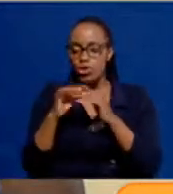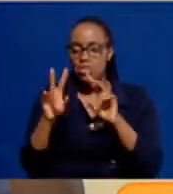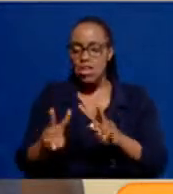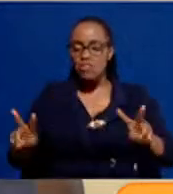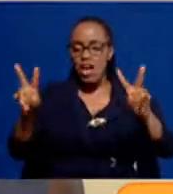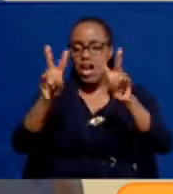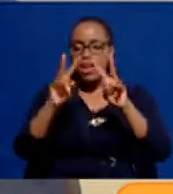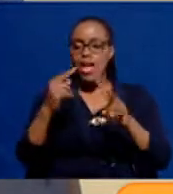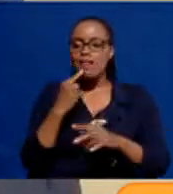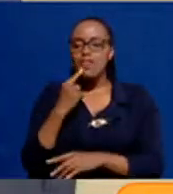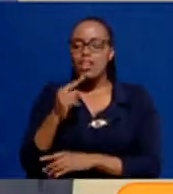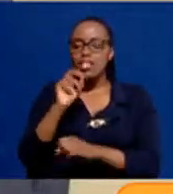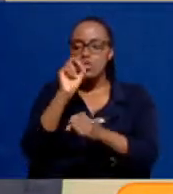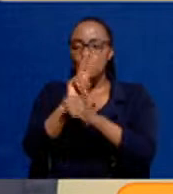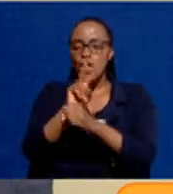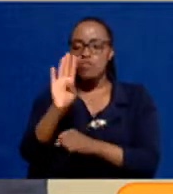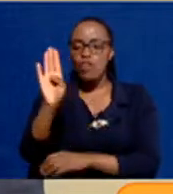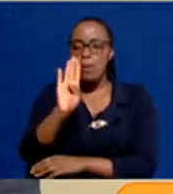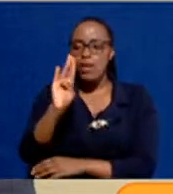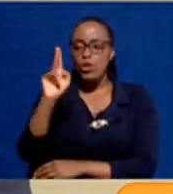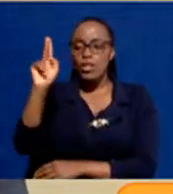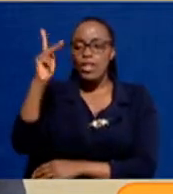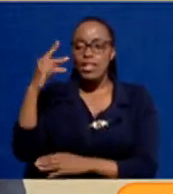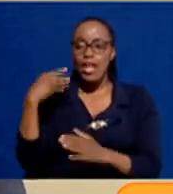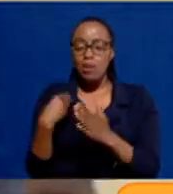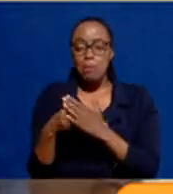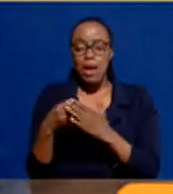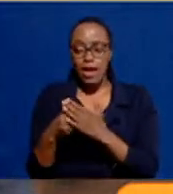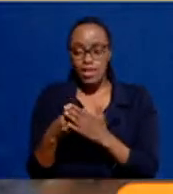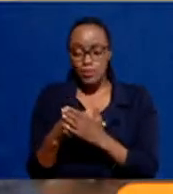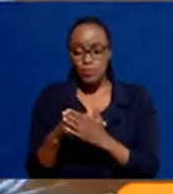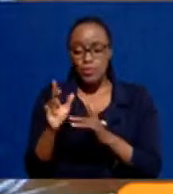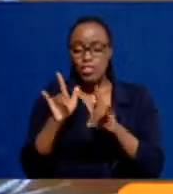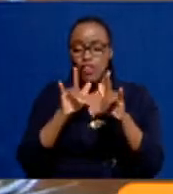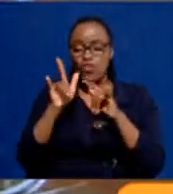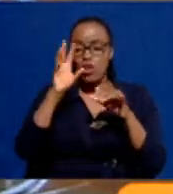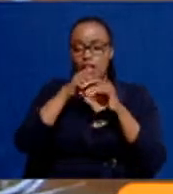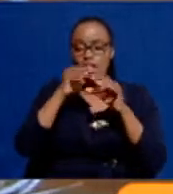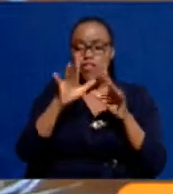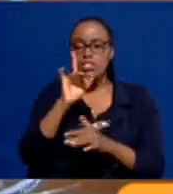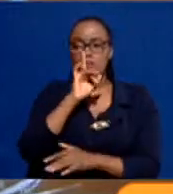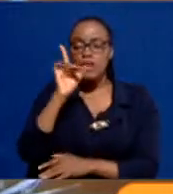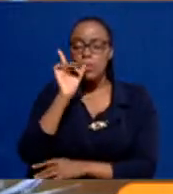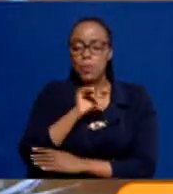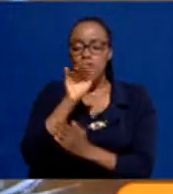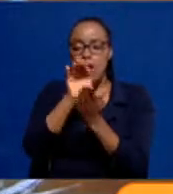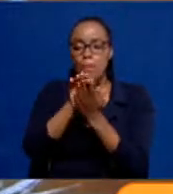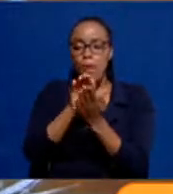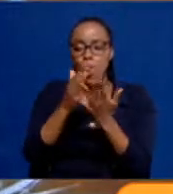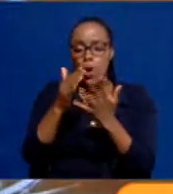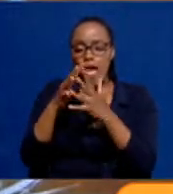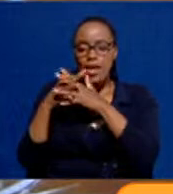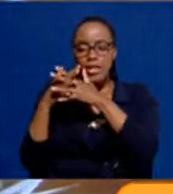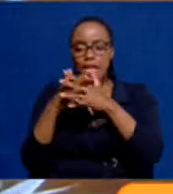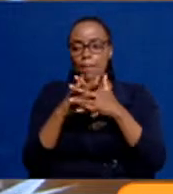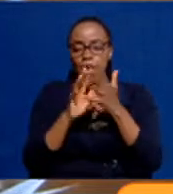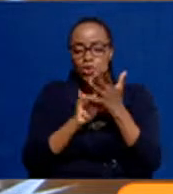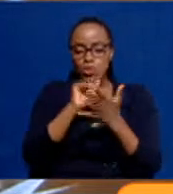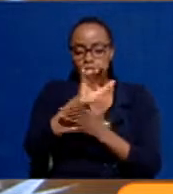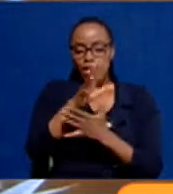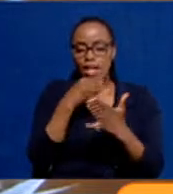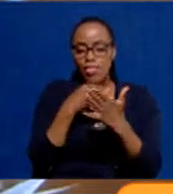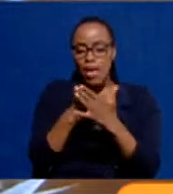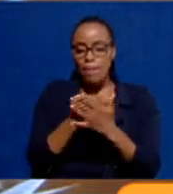about 112 billion Kenya shillings. The foreign investors later instructed his bank in the U.S. to wire the sum